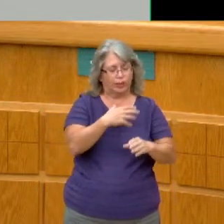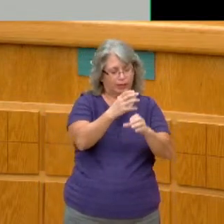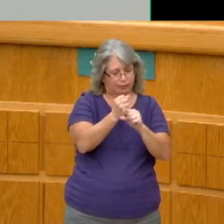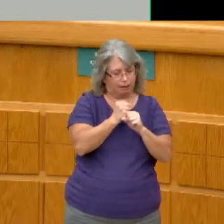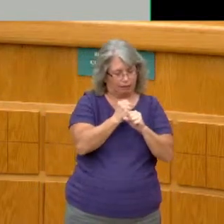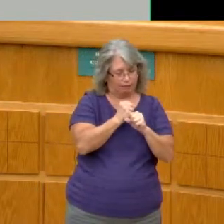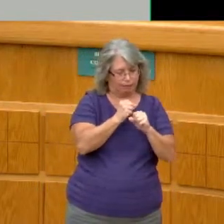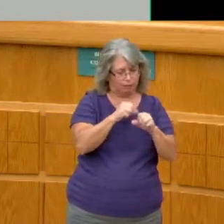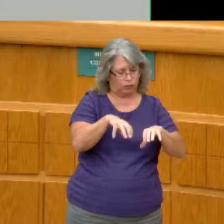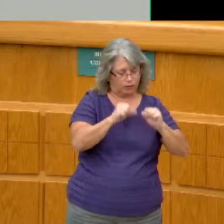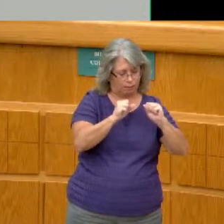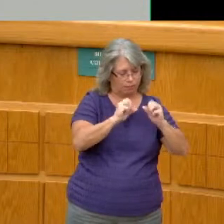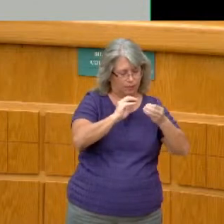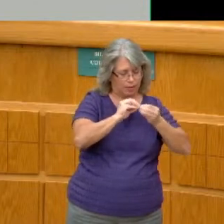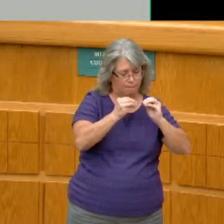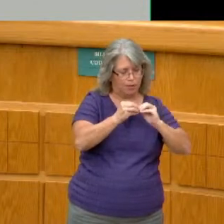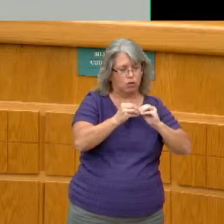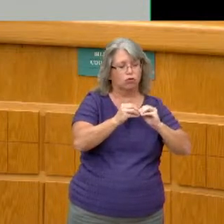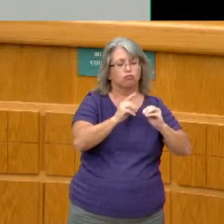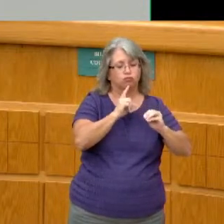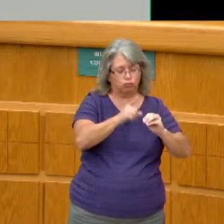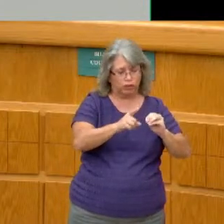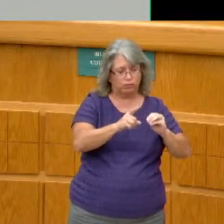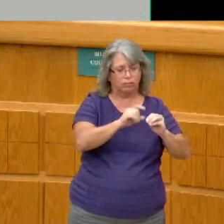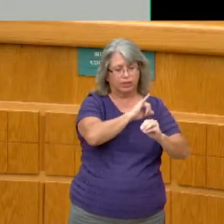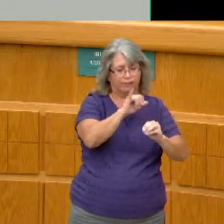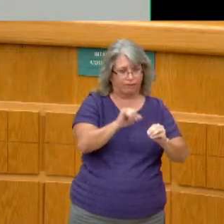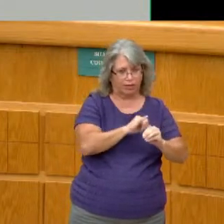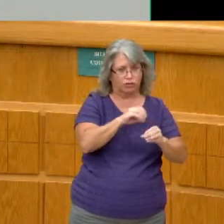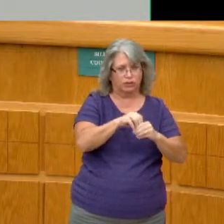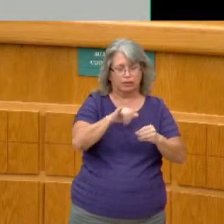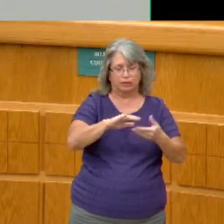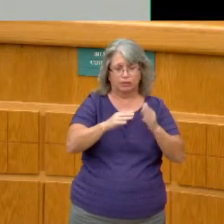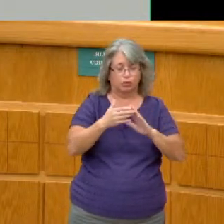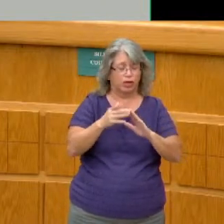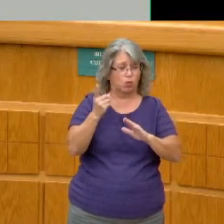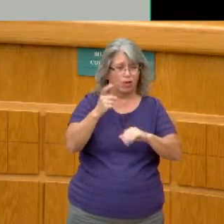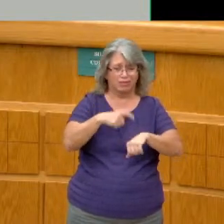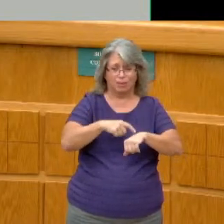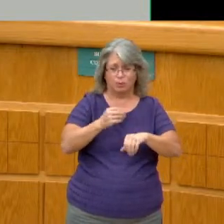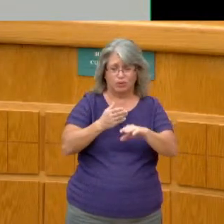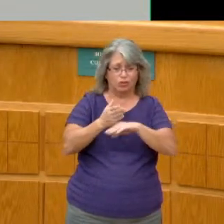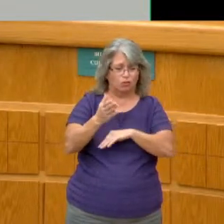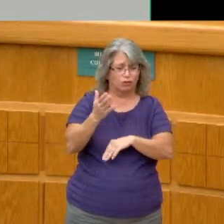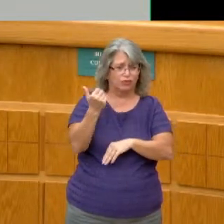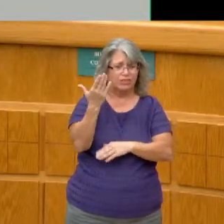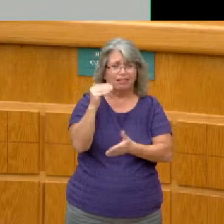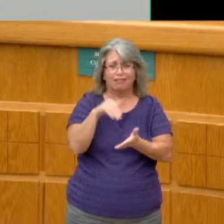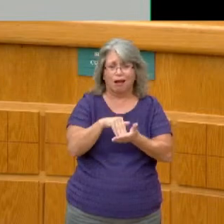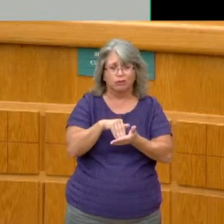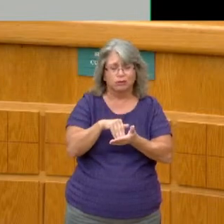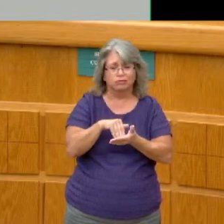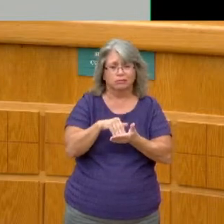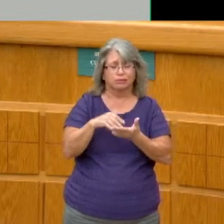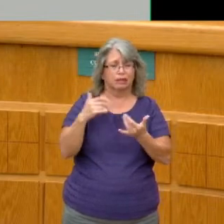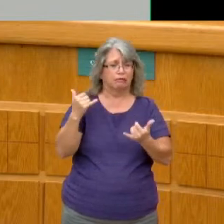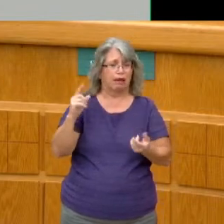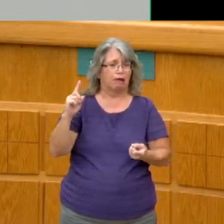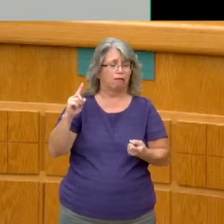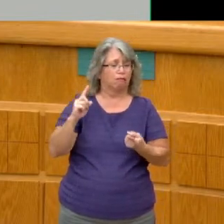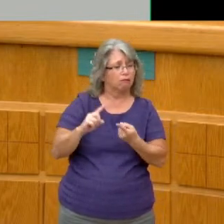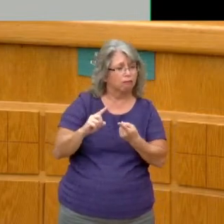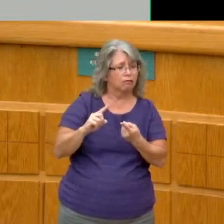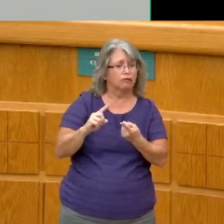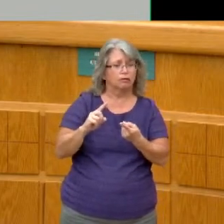the community, which we're up to over 15,000 at one point in time, and we're down now, at least the weekly number of new